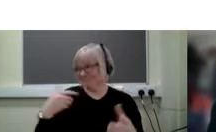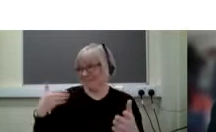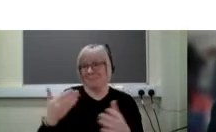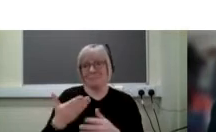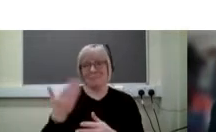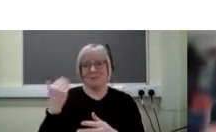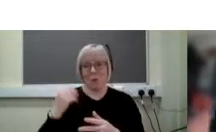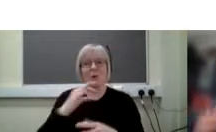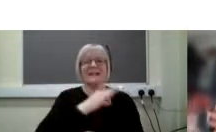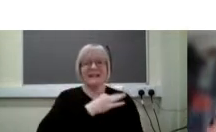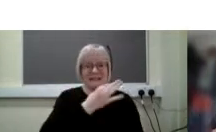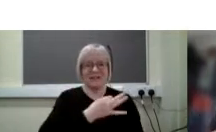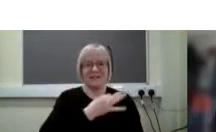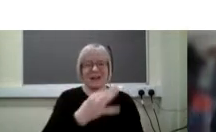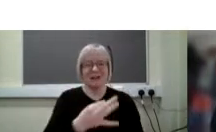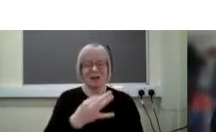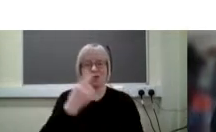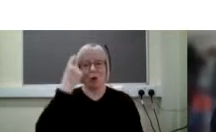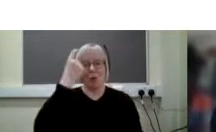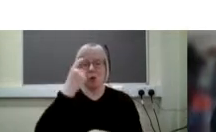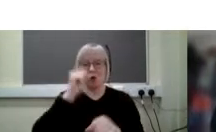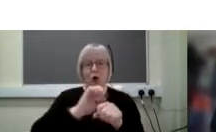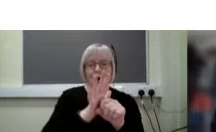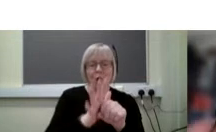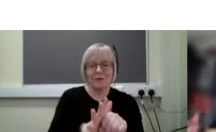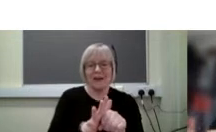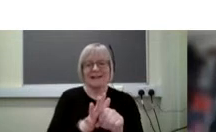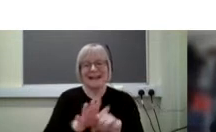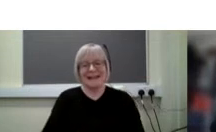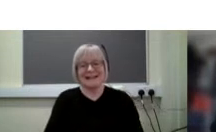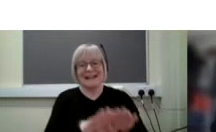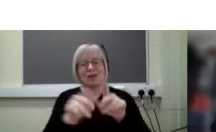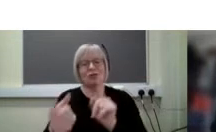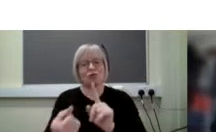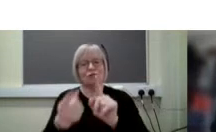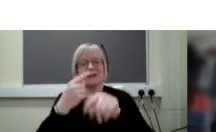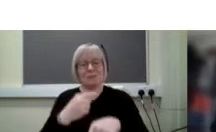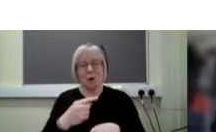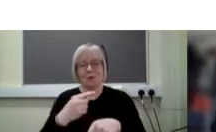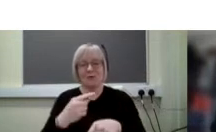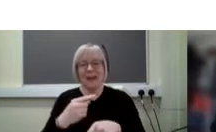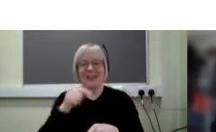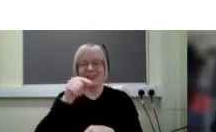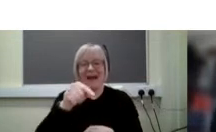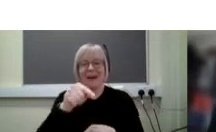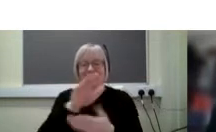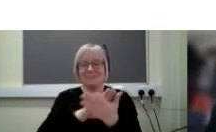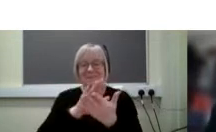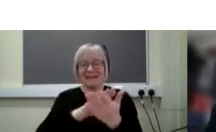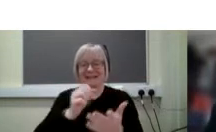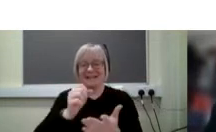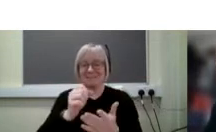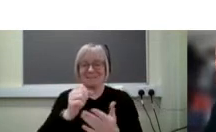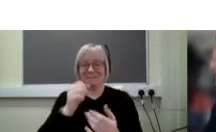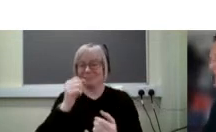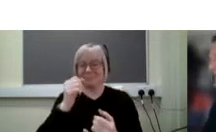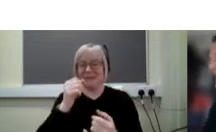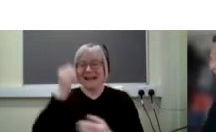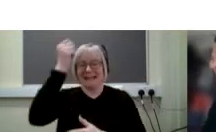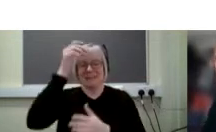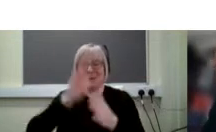was found, or COVID and the national response was found to exacerbate this experience of